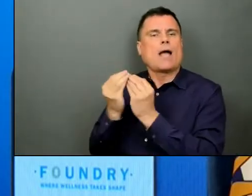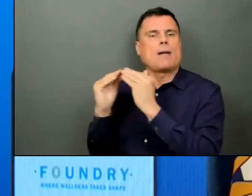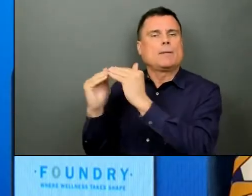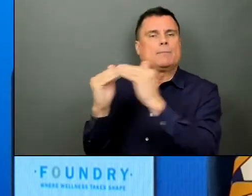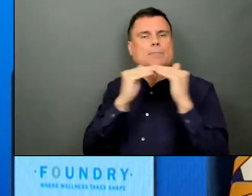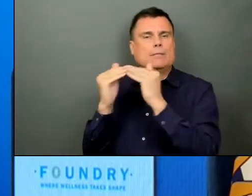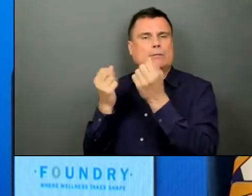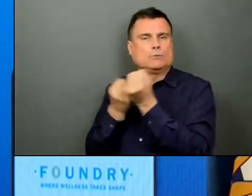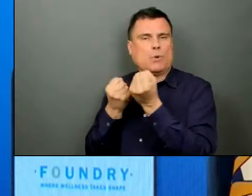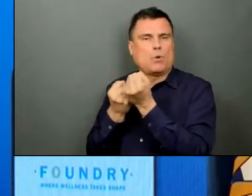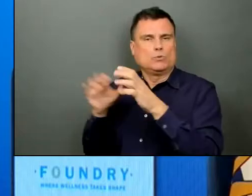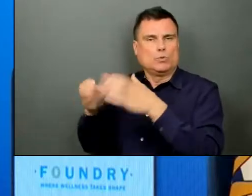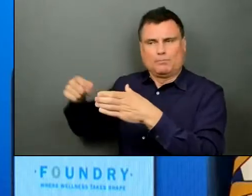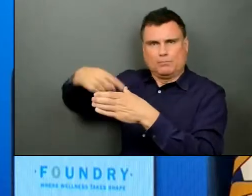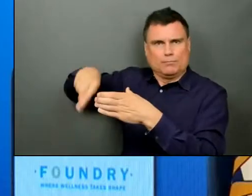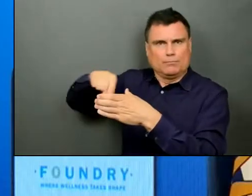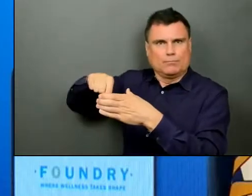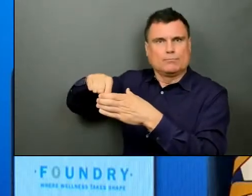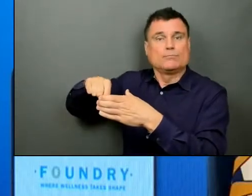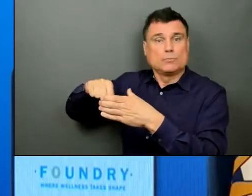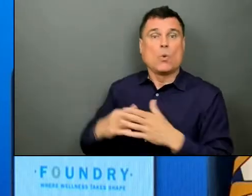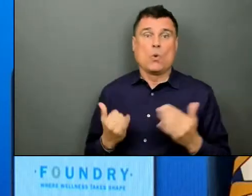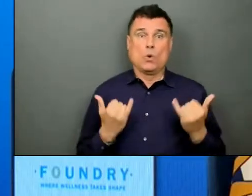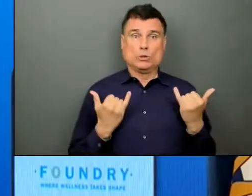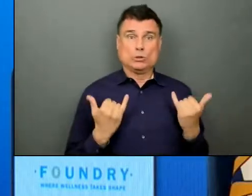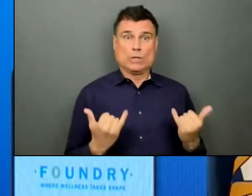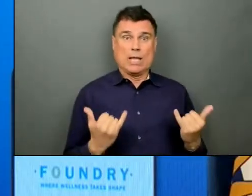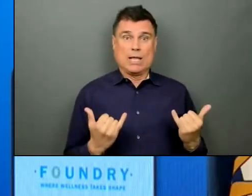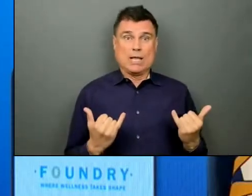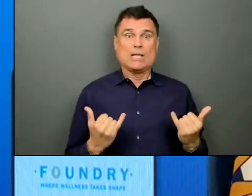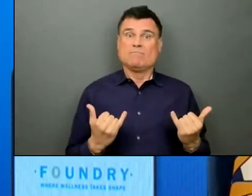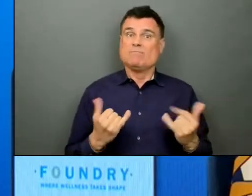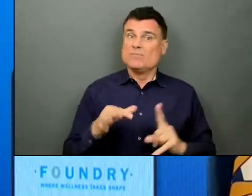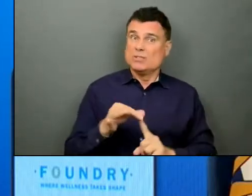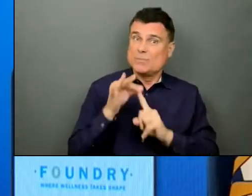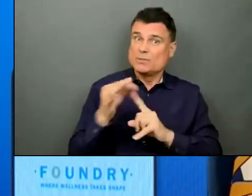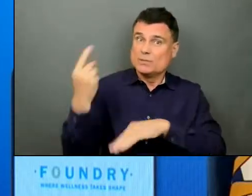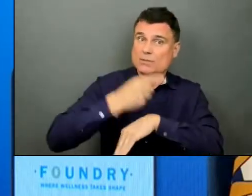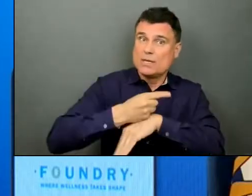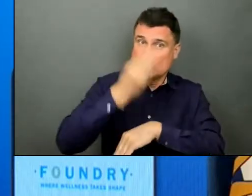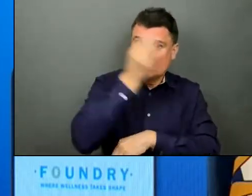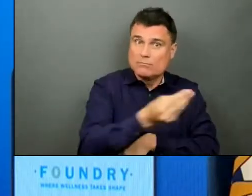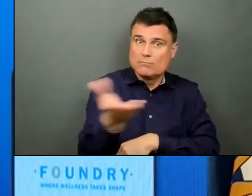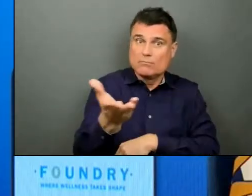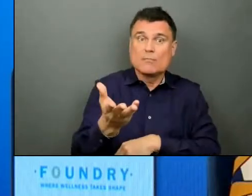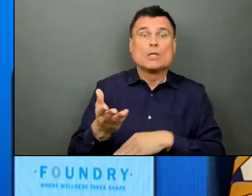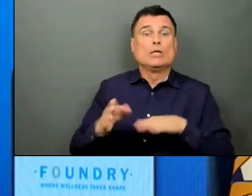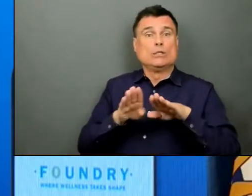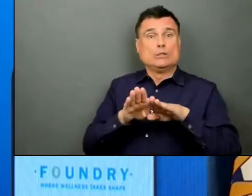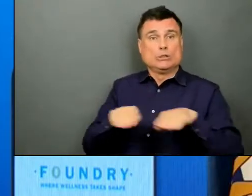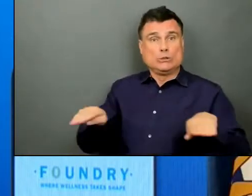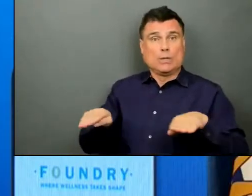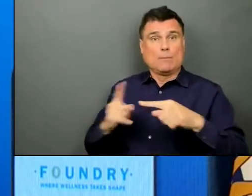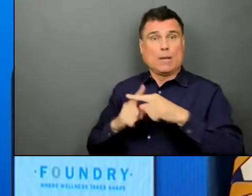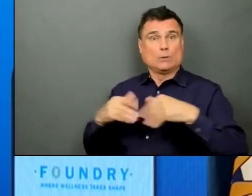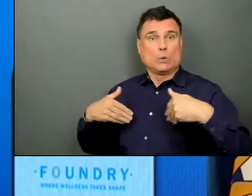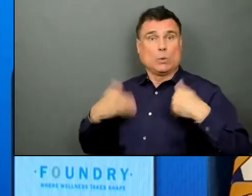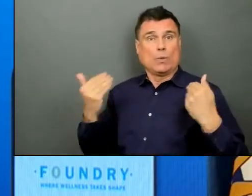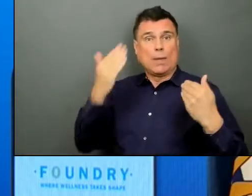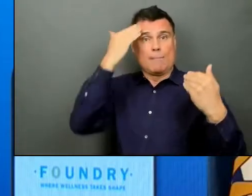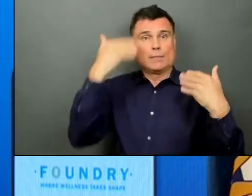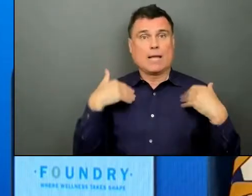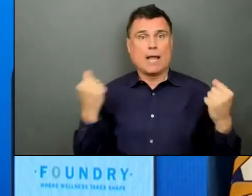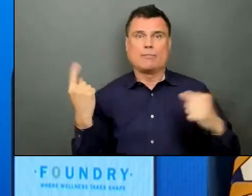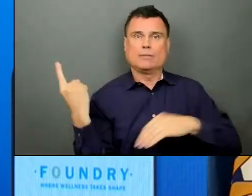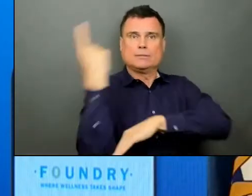Day. It's a day to reaffirm our commitment and our